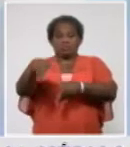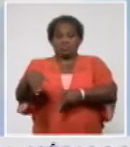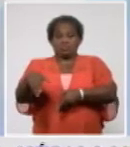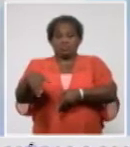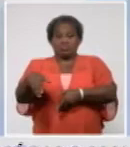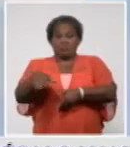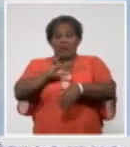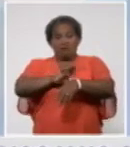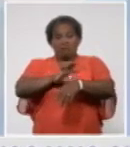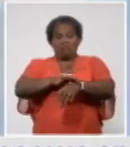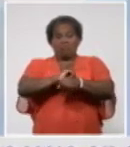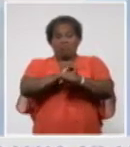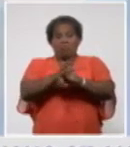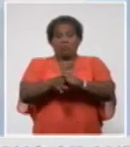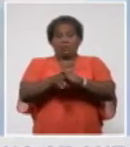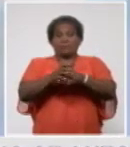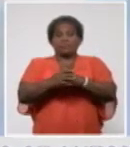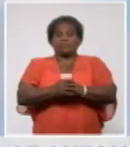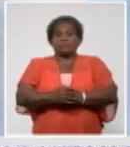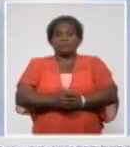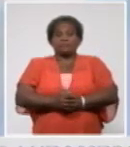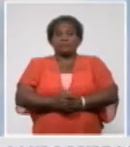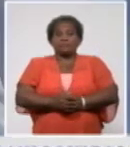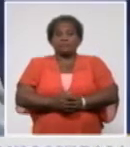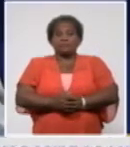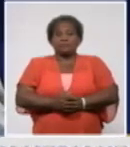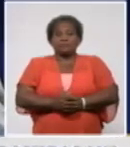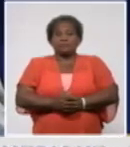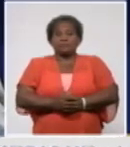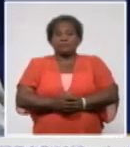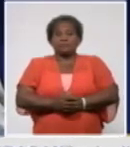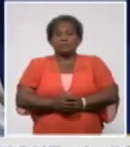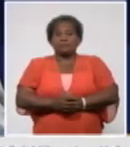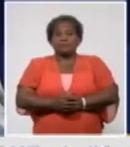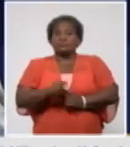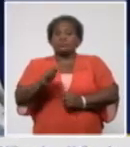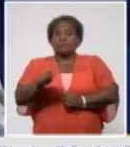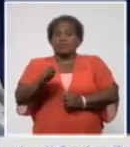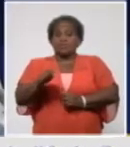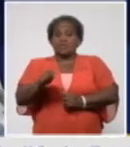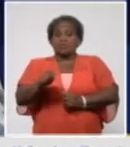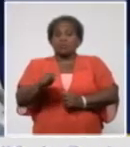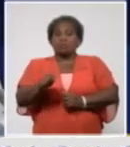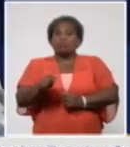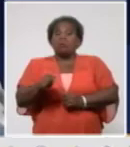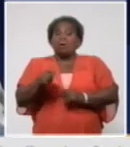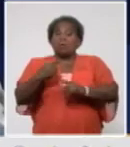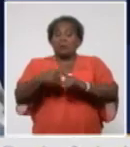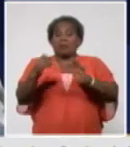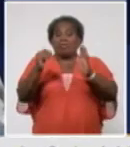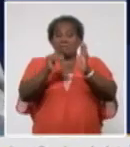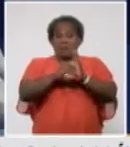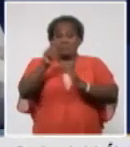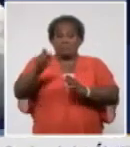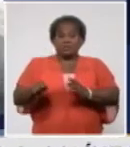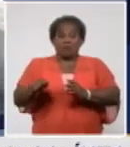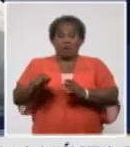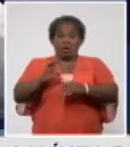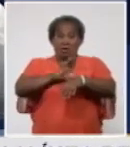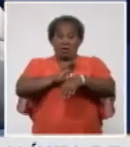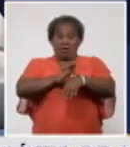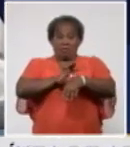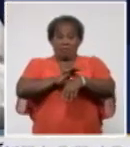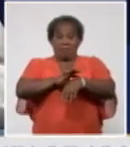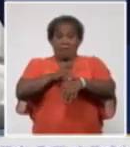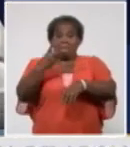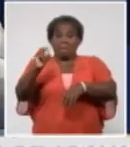regional rate of 3.46%. We always mention the 2 evacuated patients at the start of the